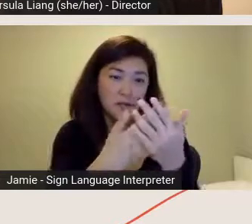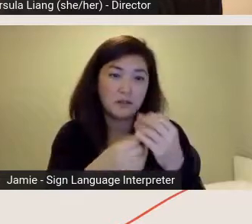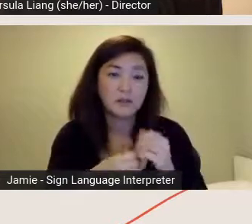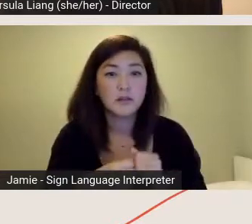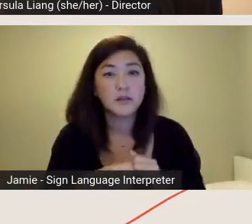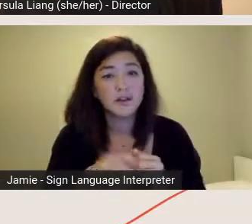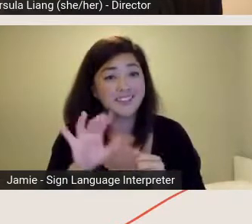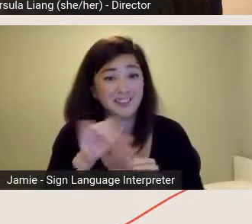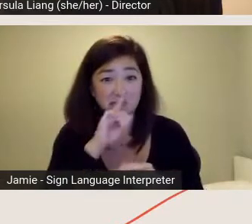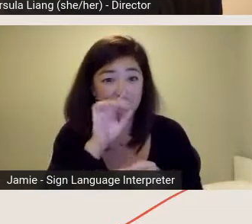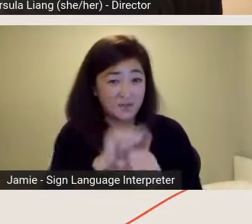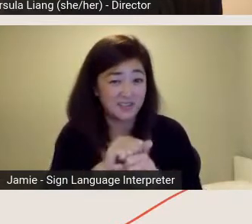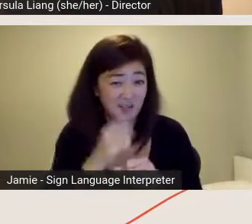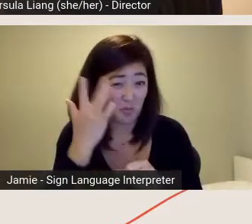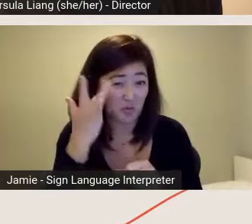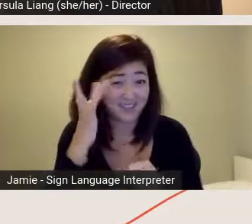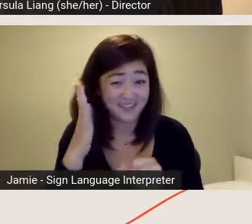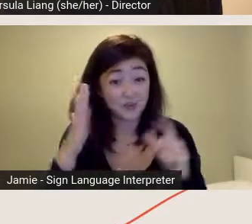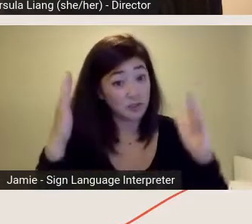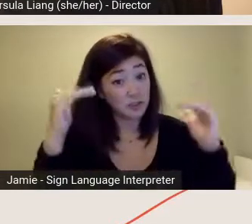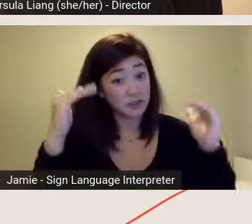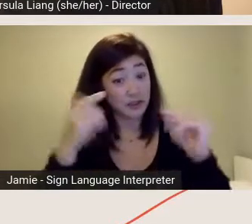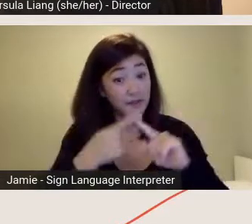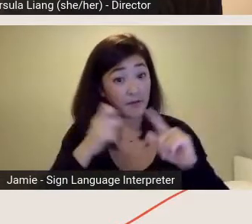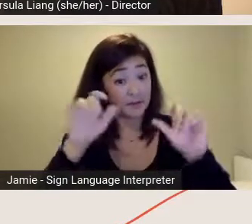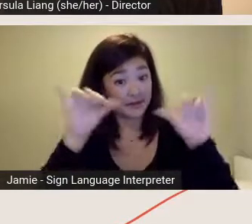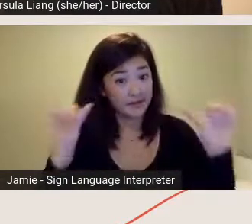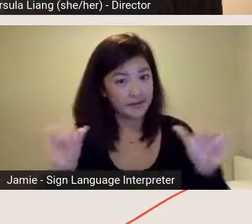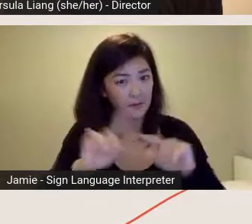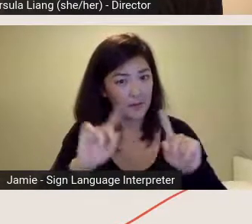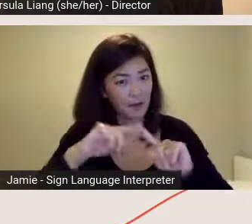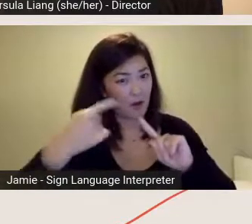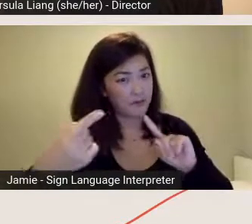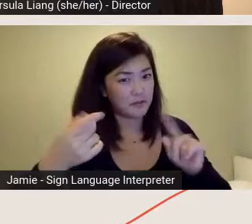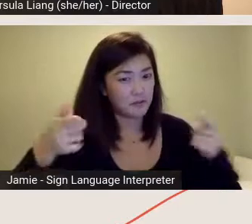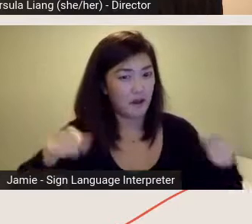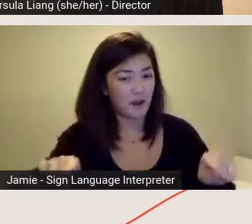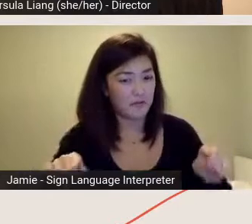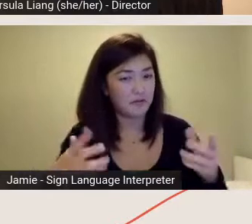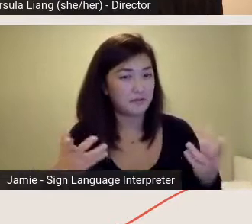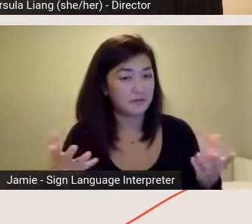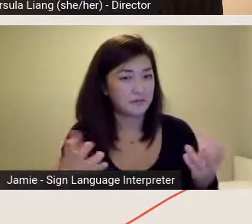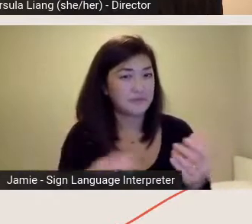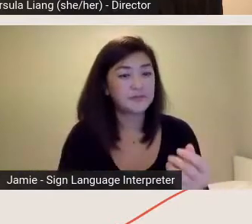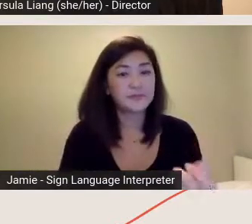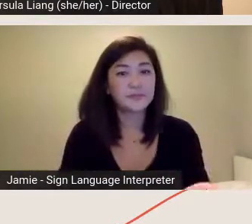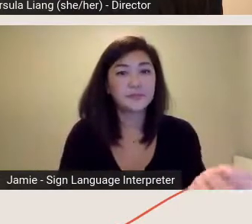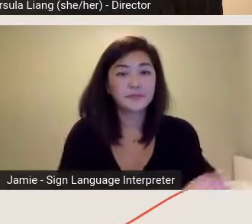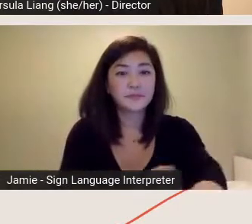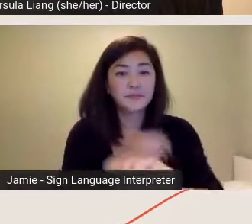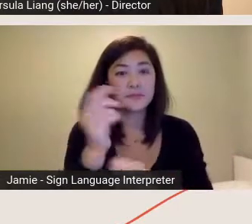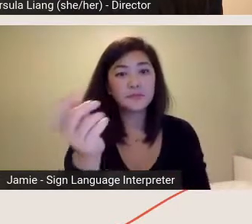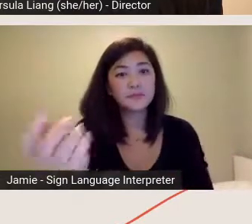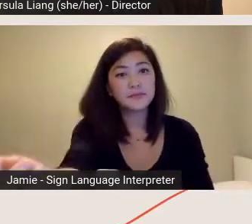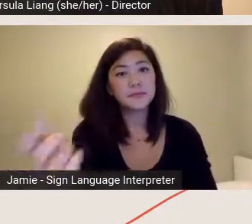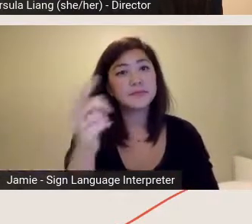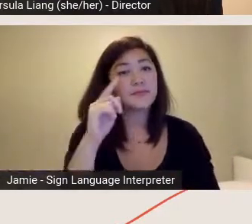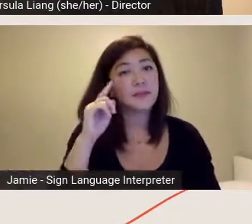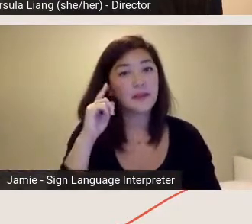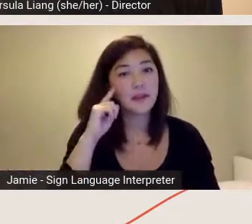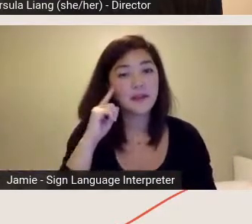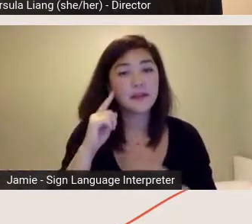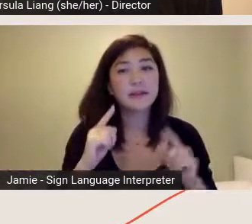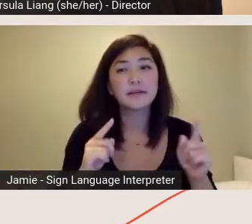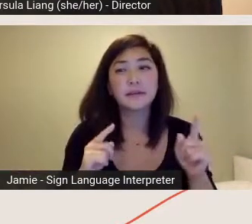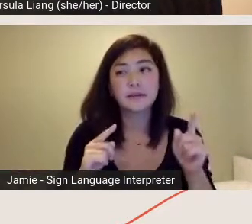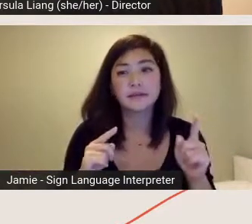because that's what's supposed to be expected from the system. I think ultimately what they were after was something,